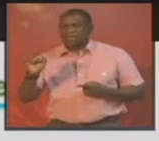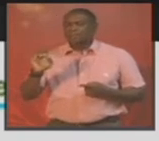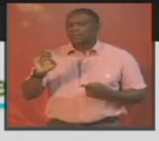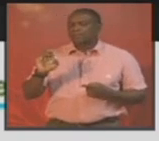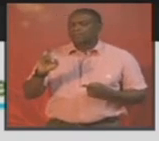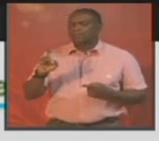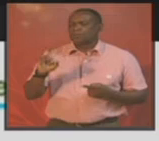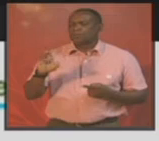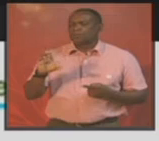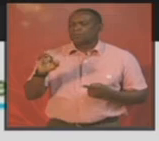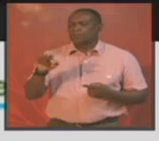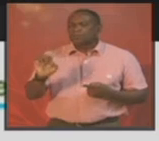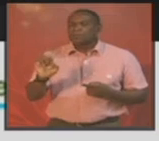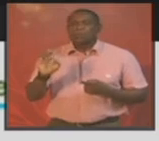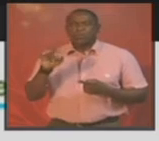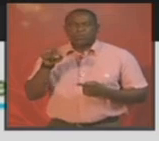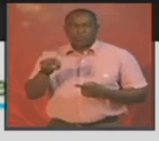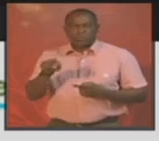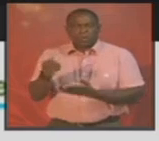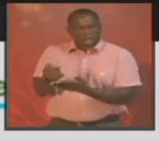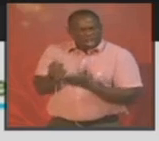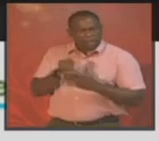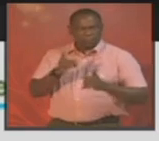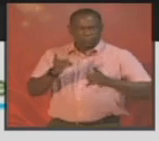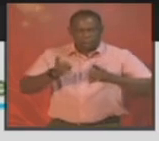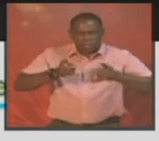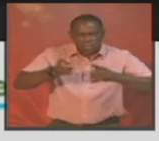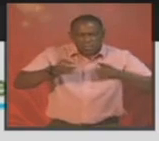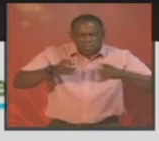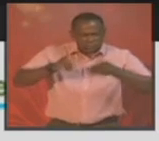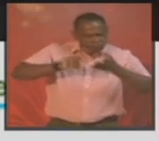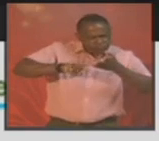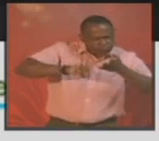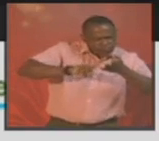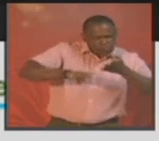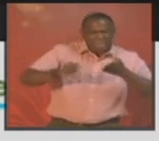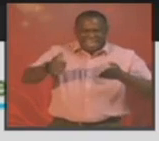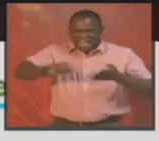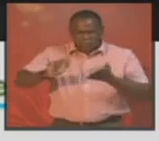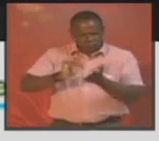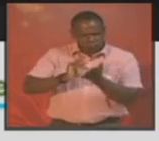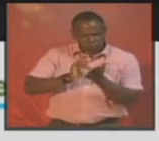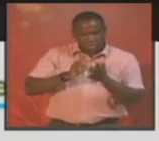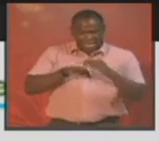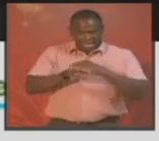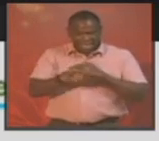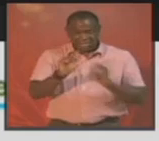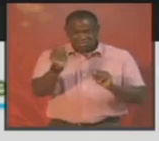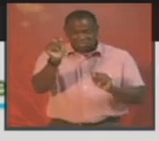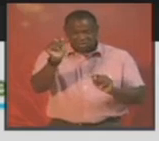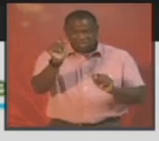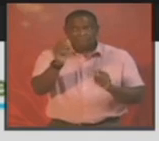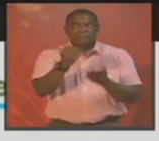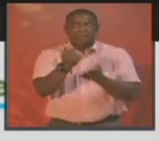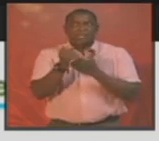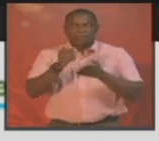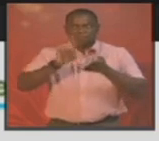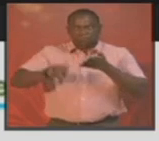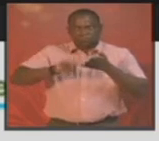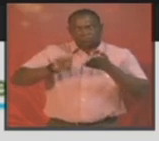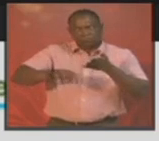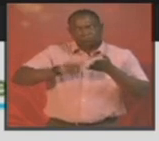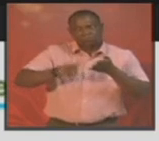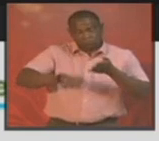regulation and maintaining our presence at the border to determine whether there's any drug that falls under the 3